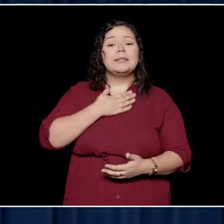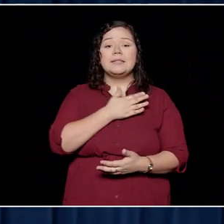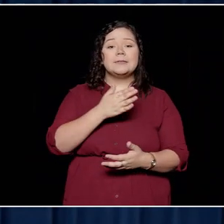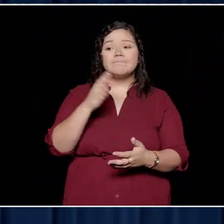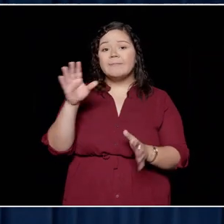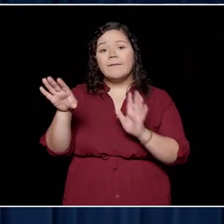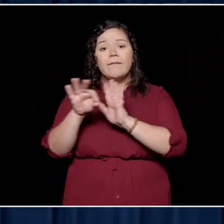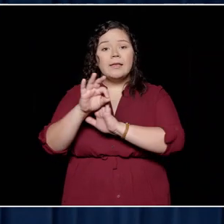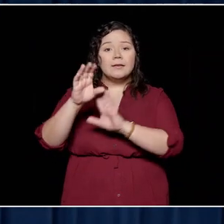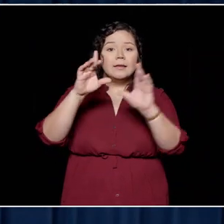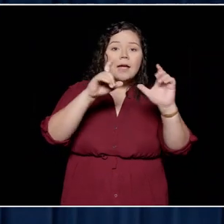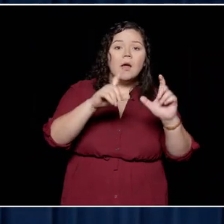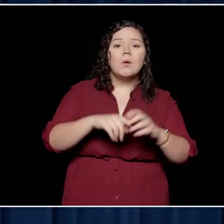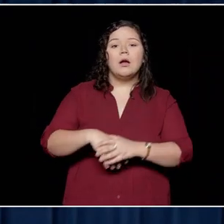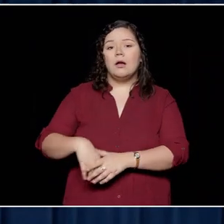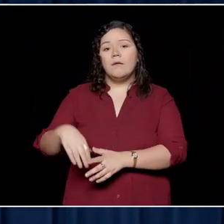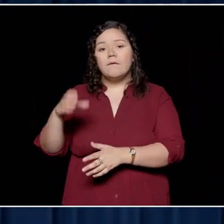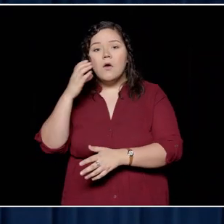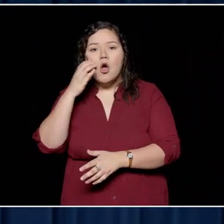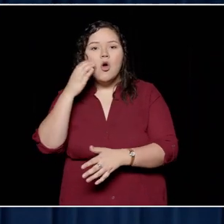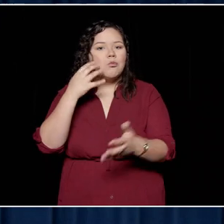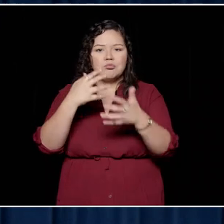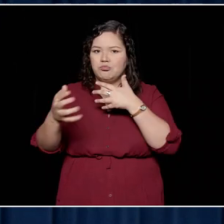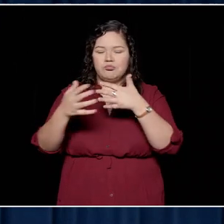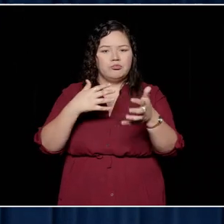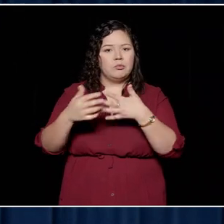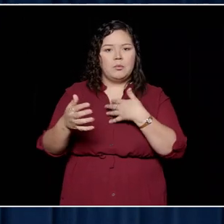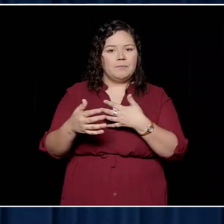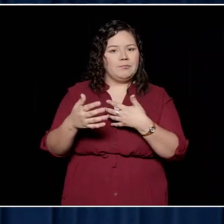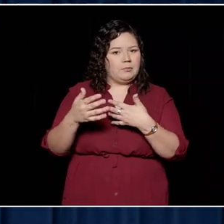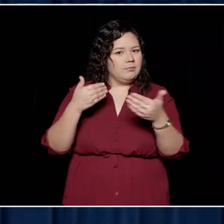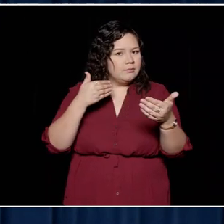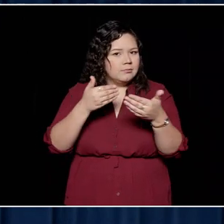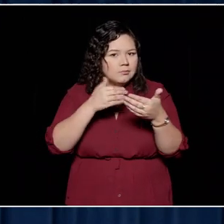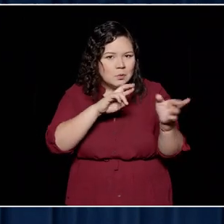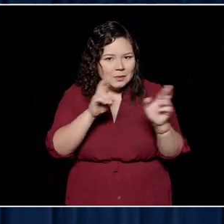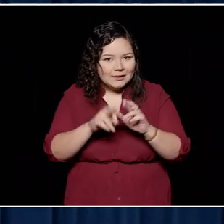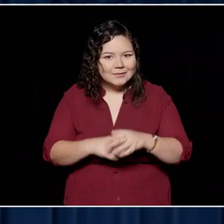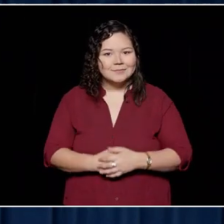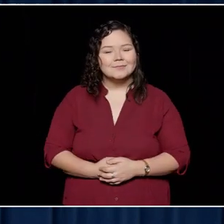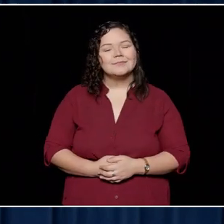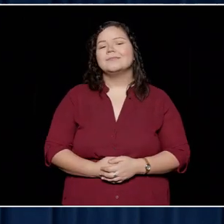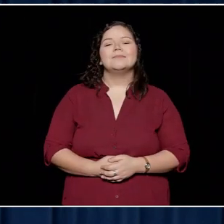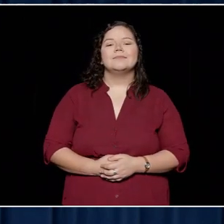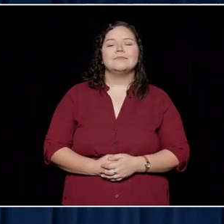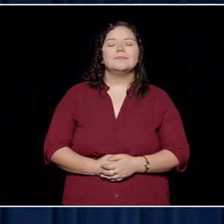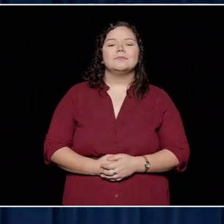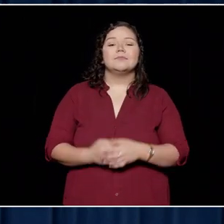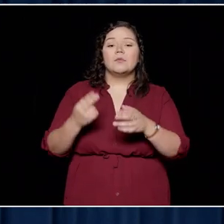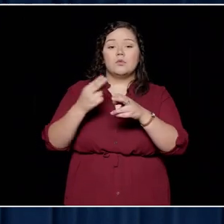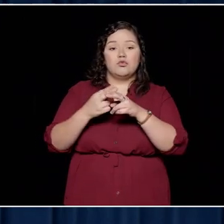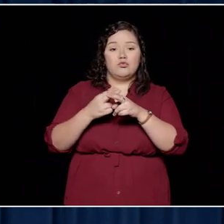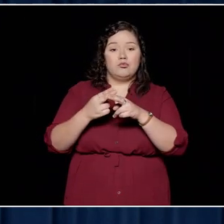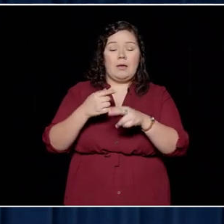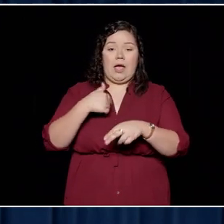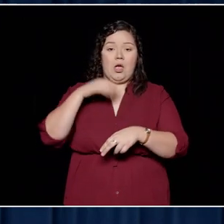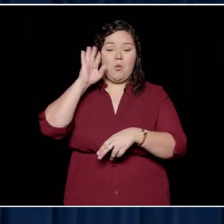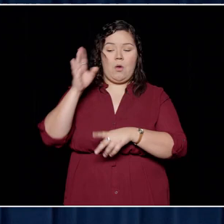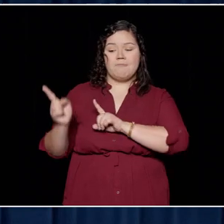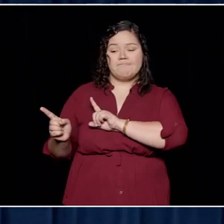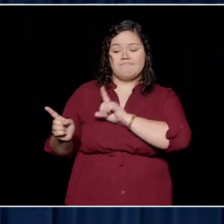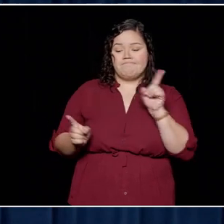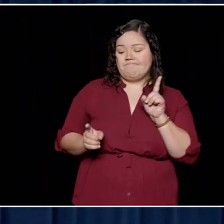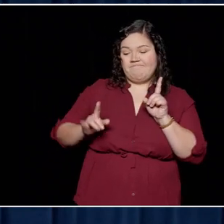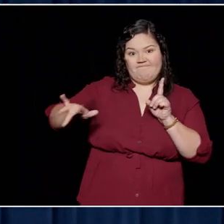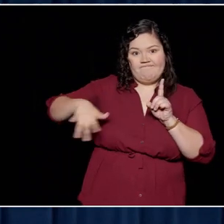ready, your smartphones, because that photo op is coming. In a moment, I'll leave some